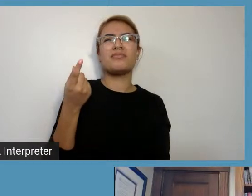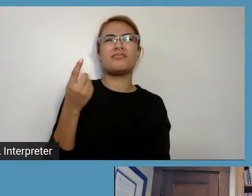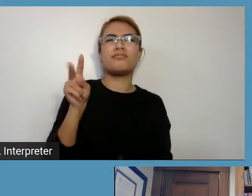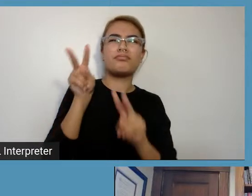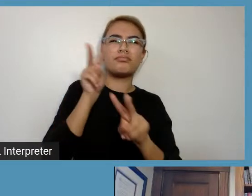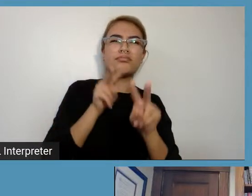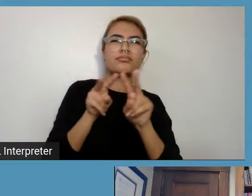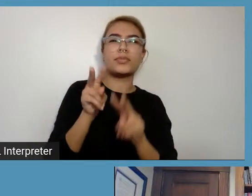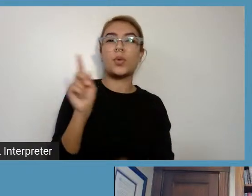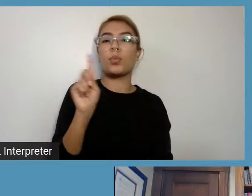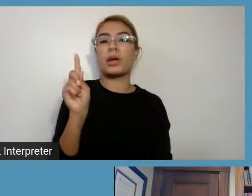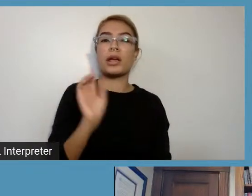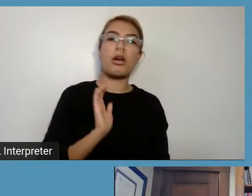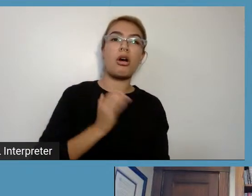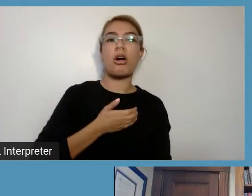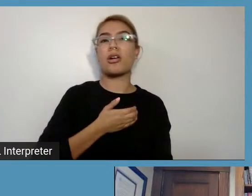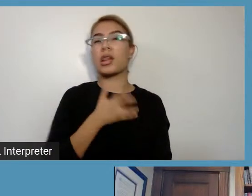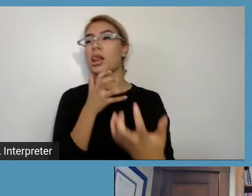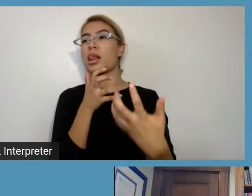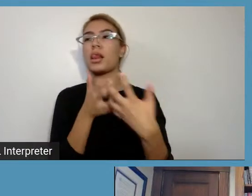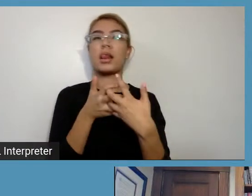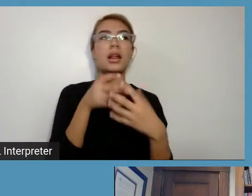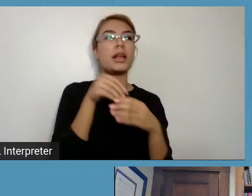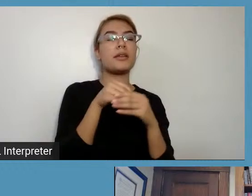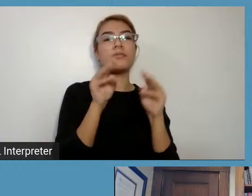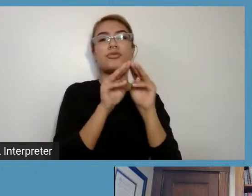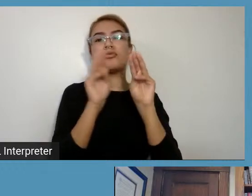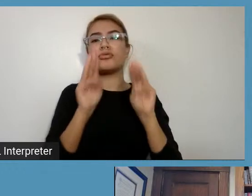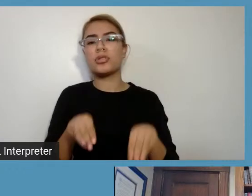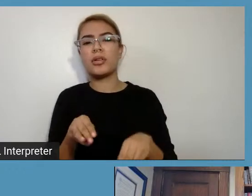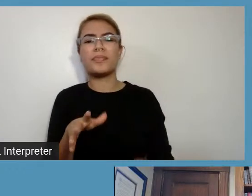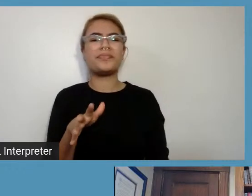in our museum originally fit, because you can take,